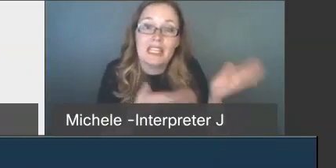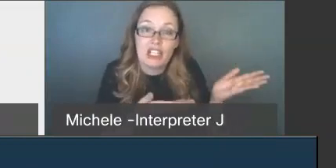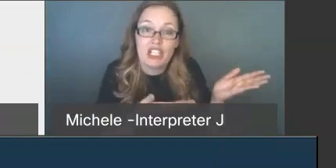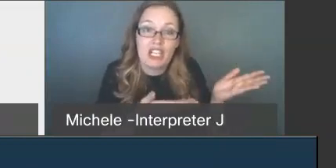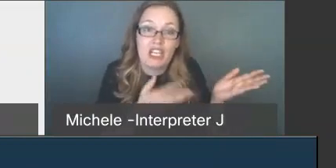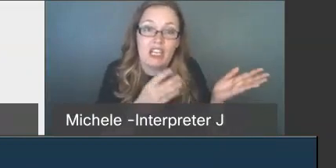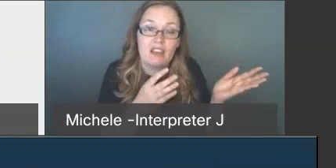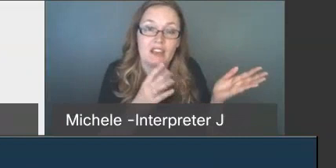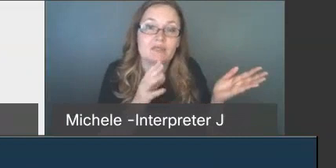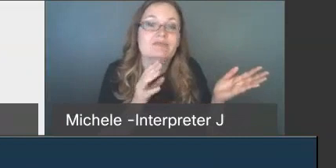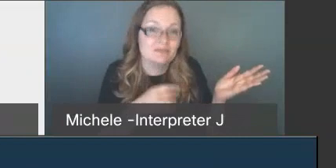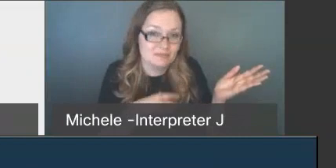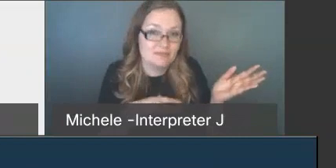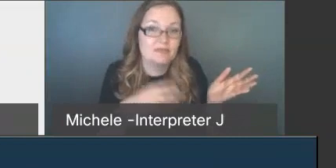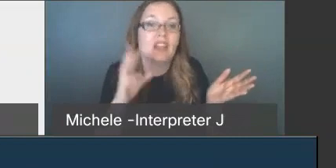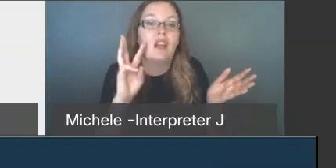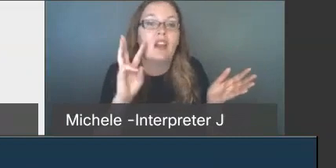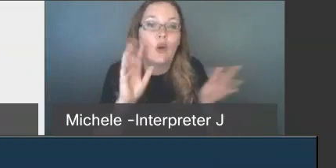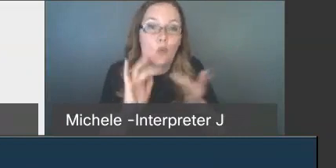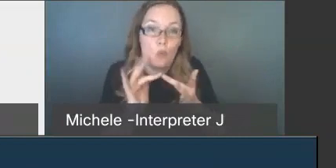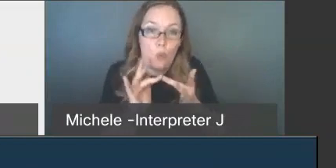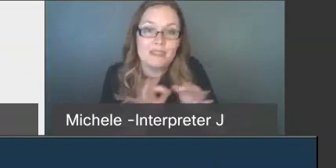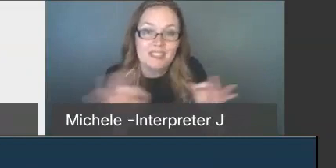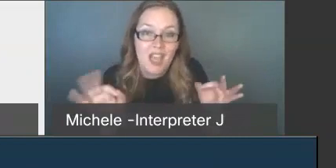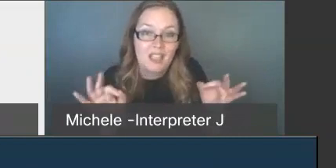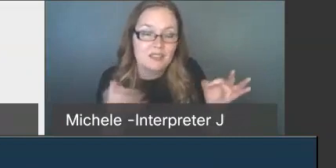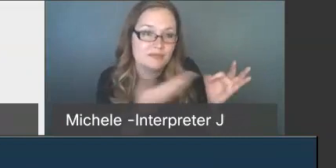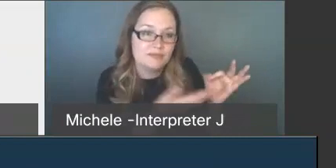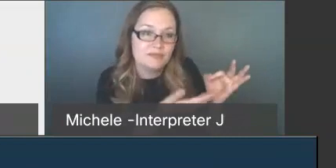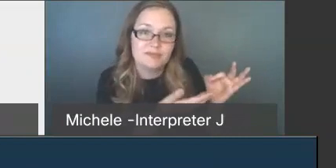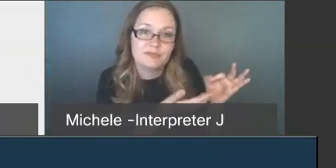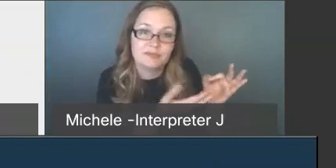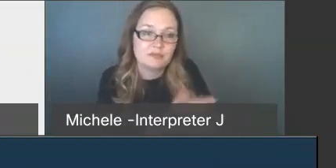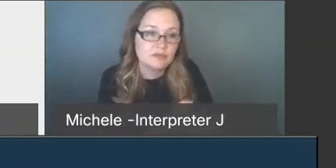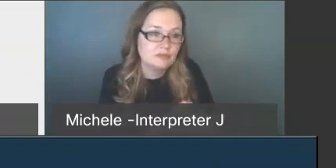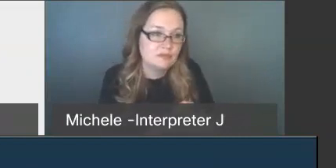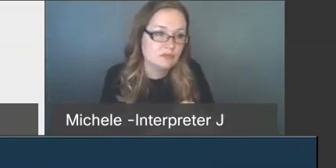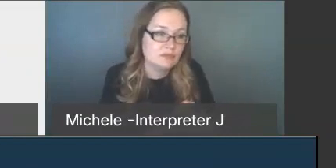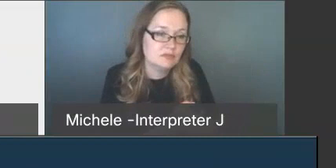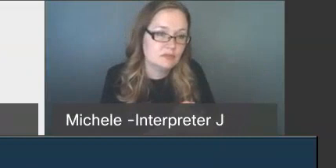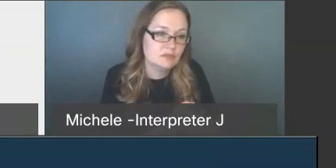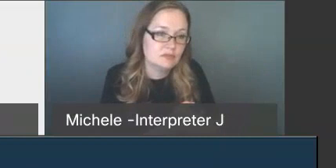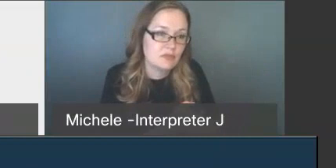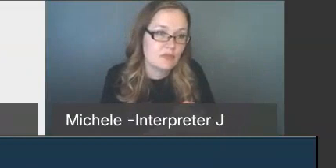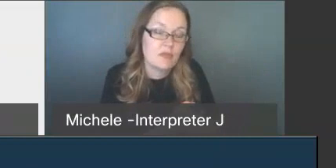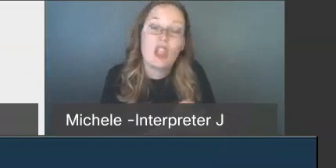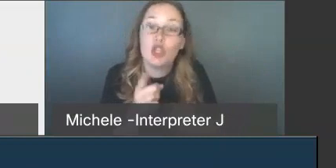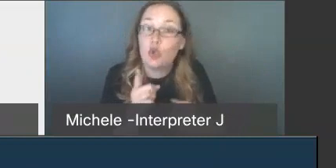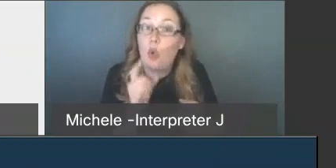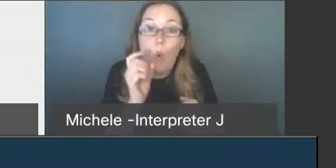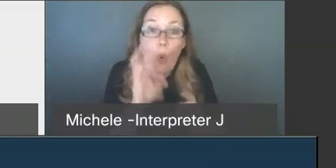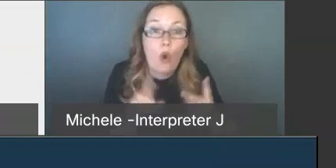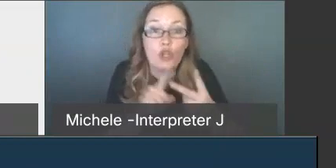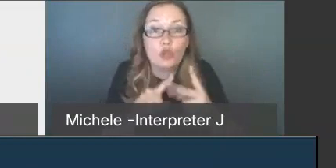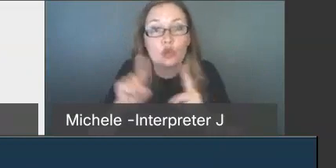website. And the last is covered up right now by the file transfer. There we go. And you can go directly